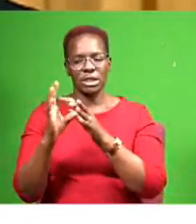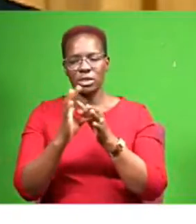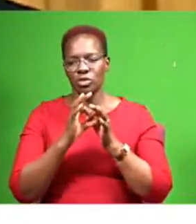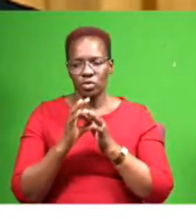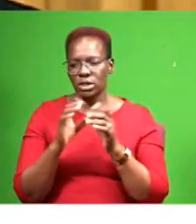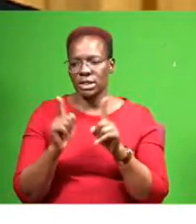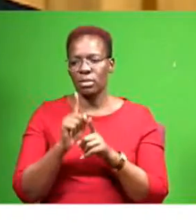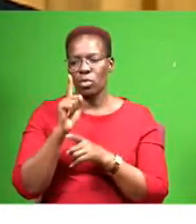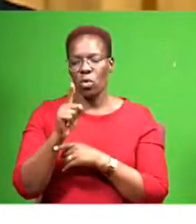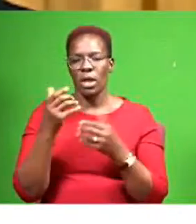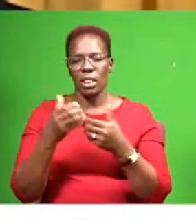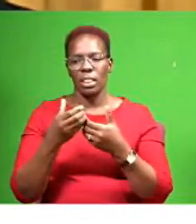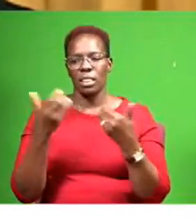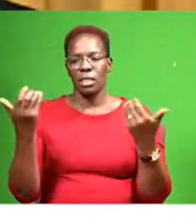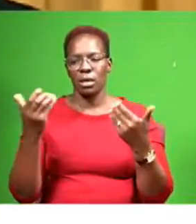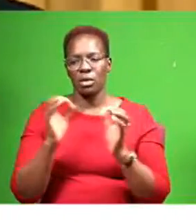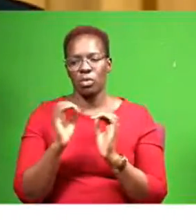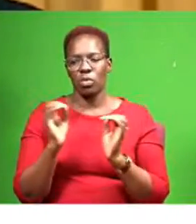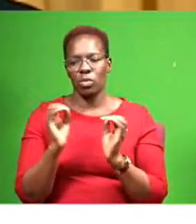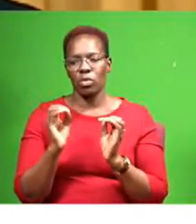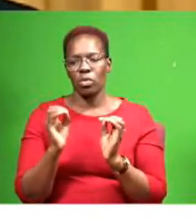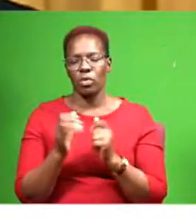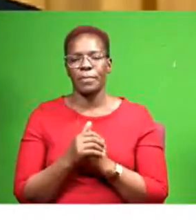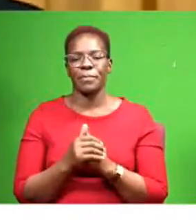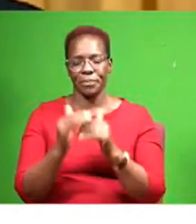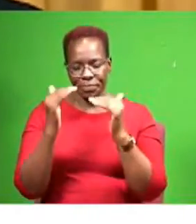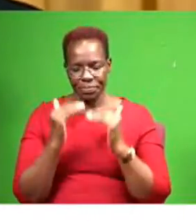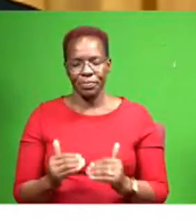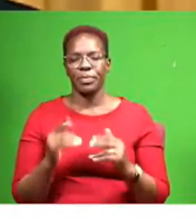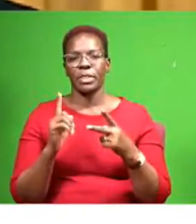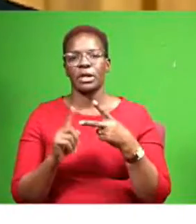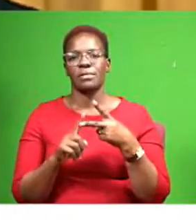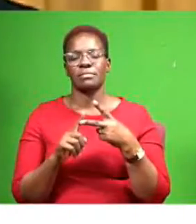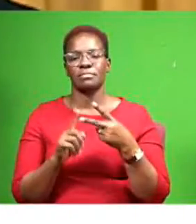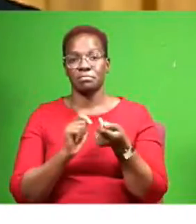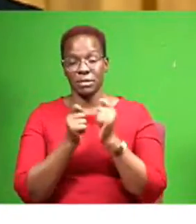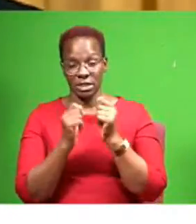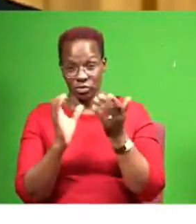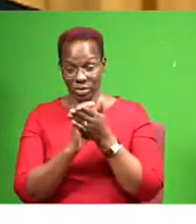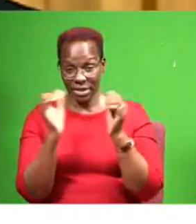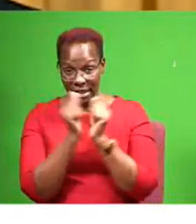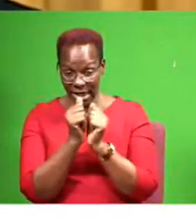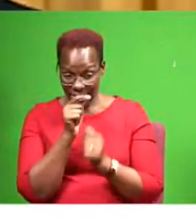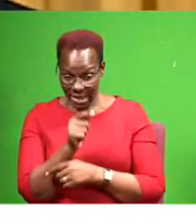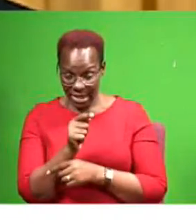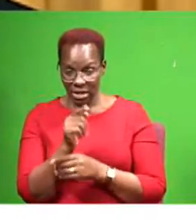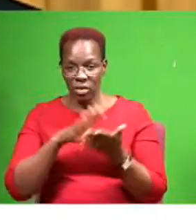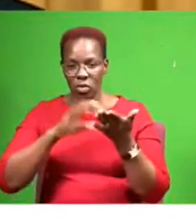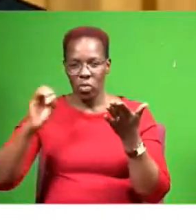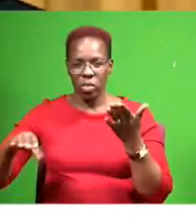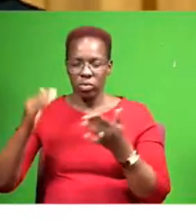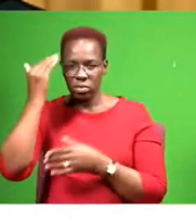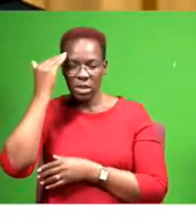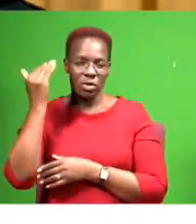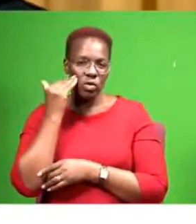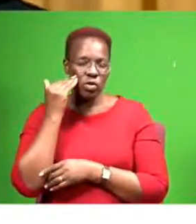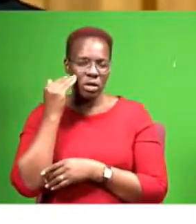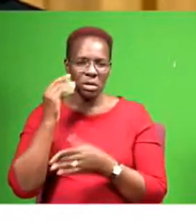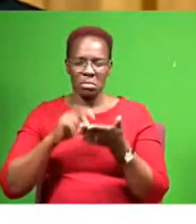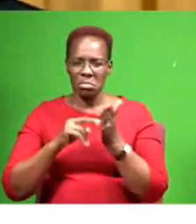one undivided nation. Secondly, an amendment of Chapter 10 to abolish the judiciary would